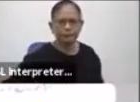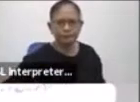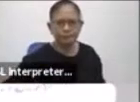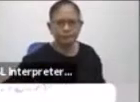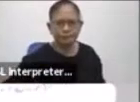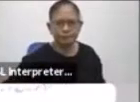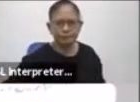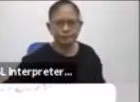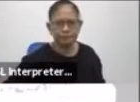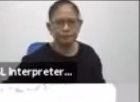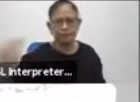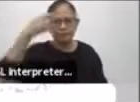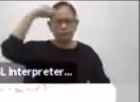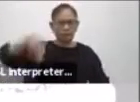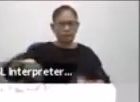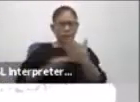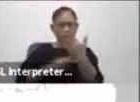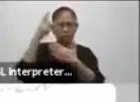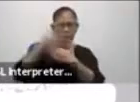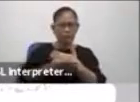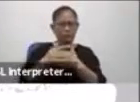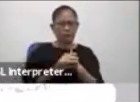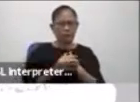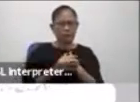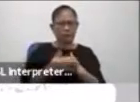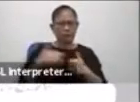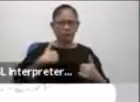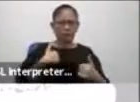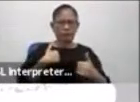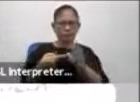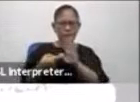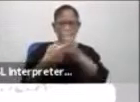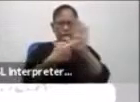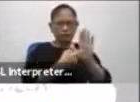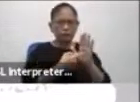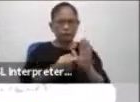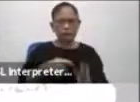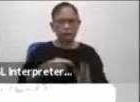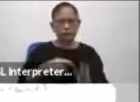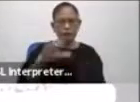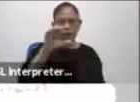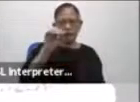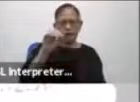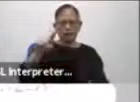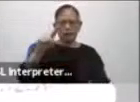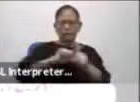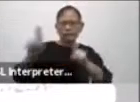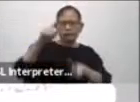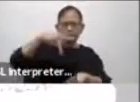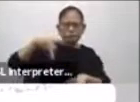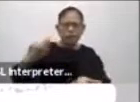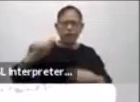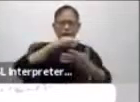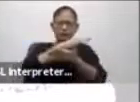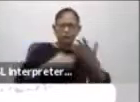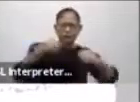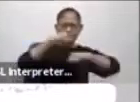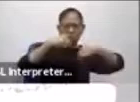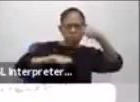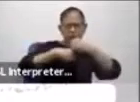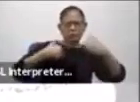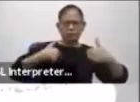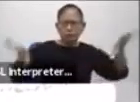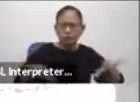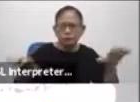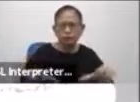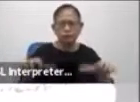For this particular presentation, this is my outline. So I'll be looking at some of the strategies that we have employed in terms of addressing GBV in